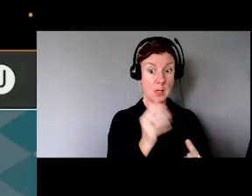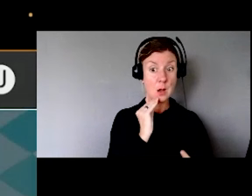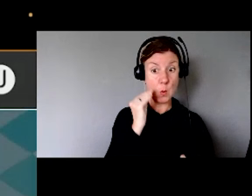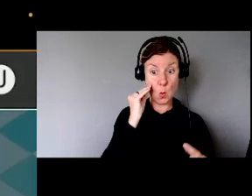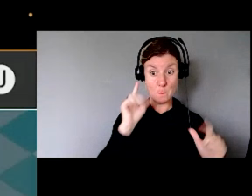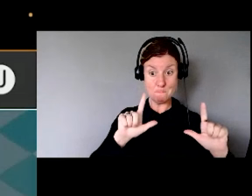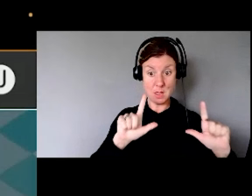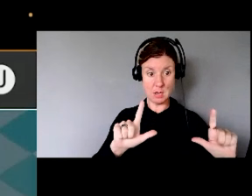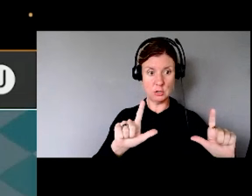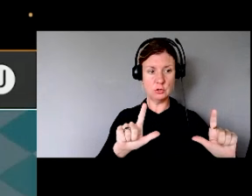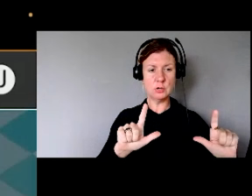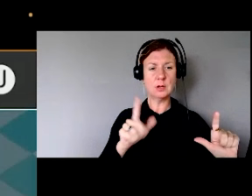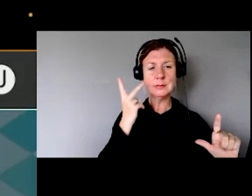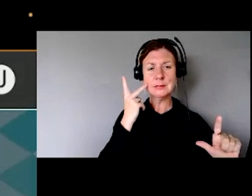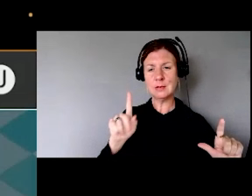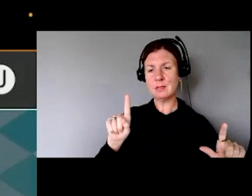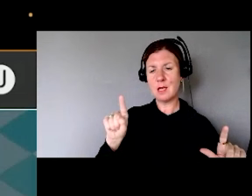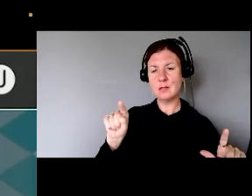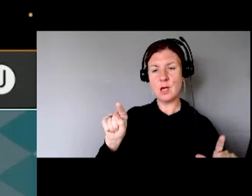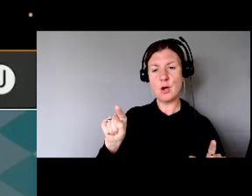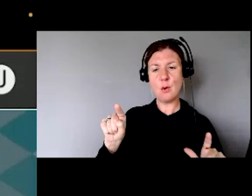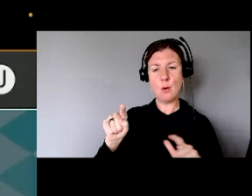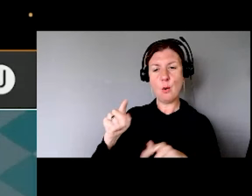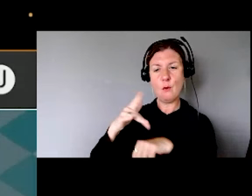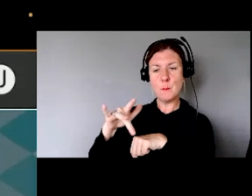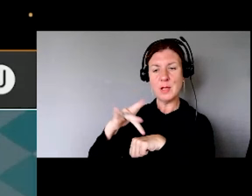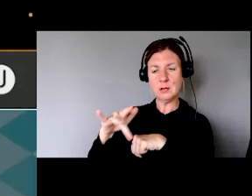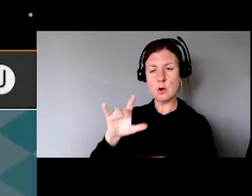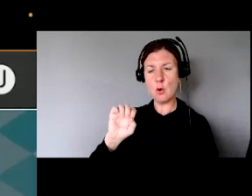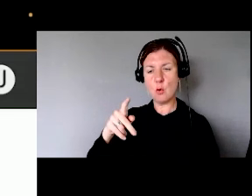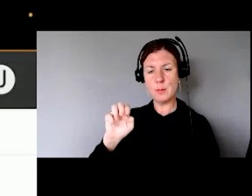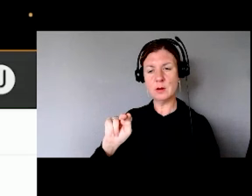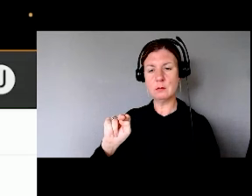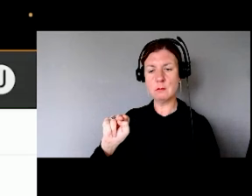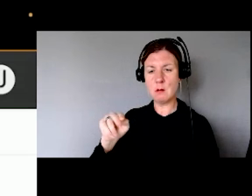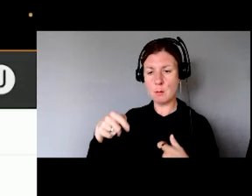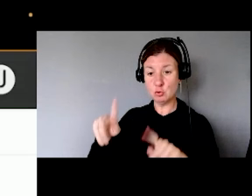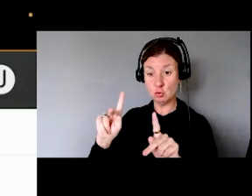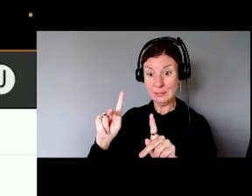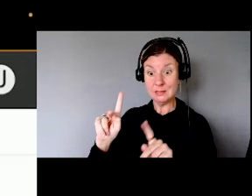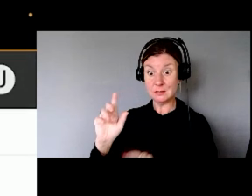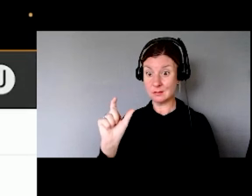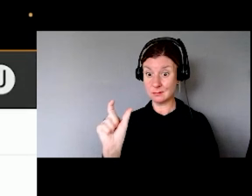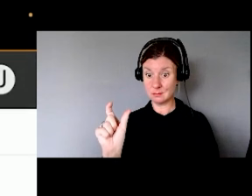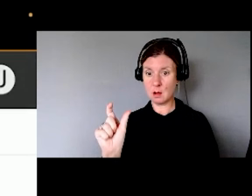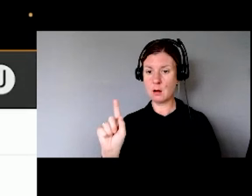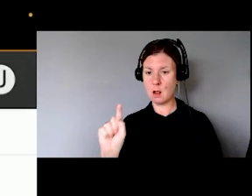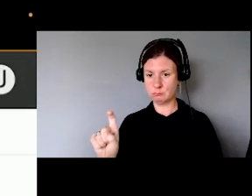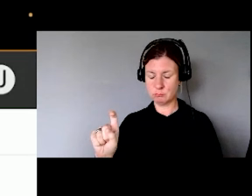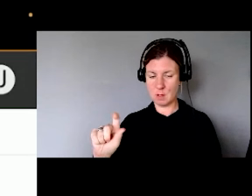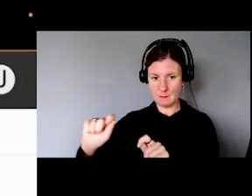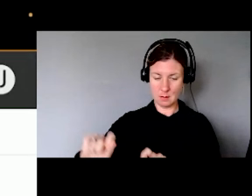the Open Opportunities icon. By clicking Open Opportunities, you will be directed to the landing